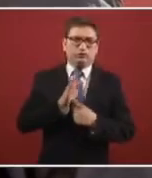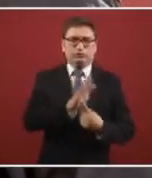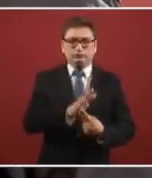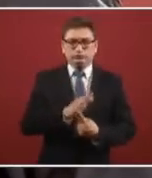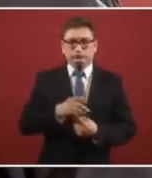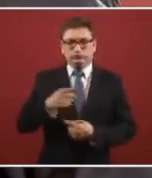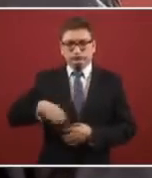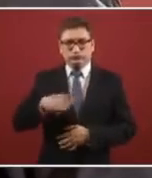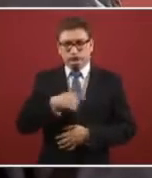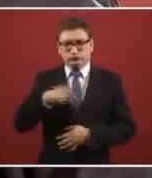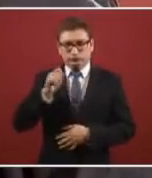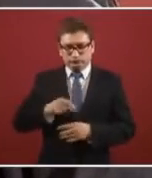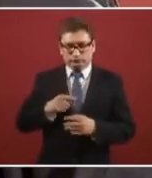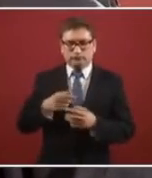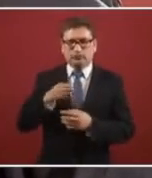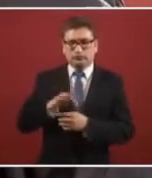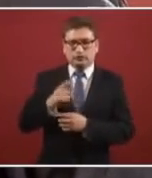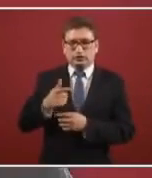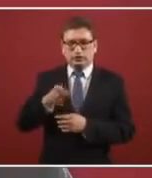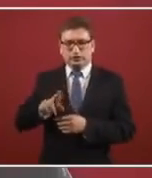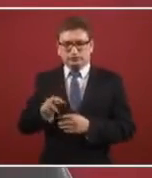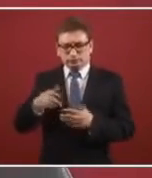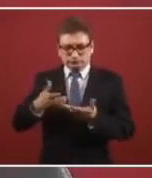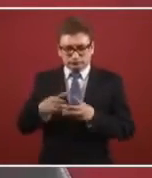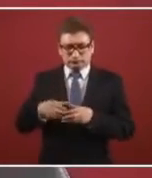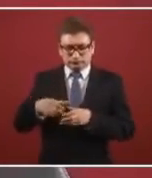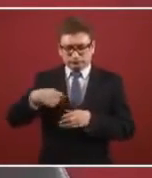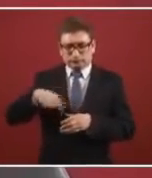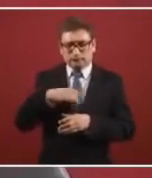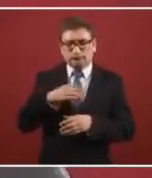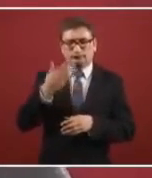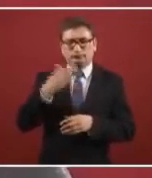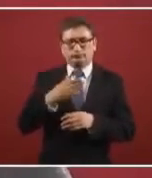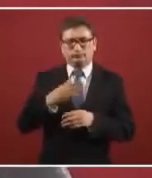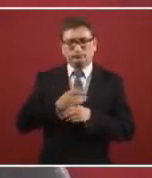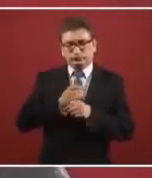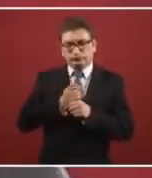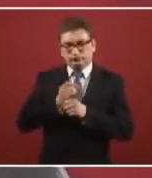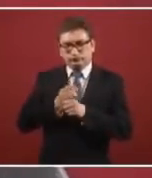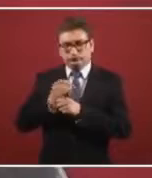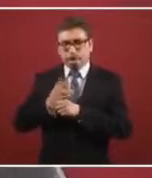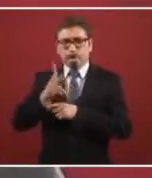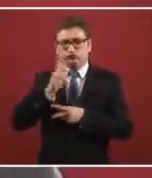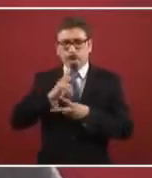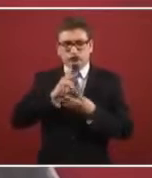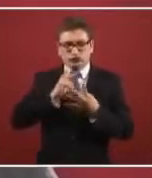So that we can detail... That we consider... We'll reunite...